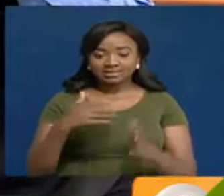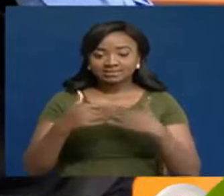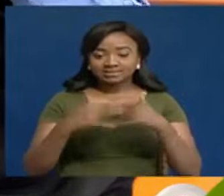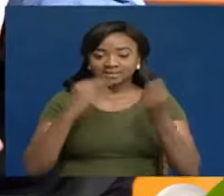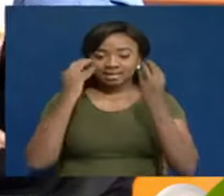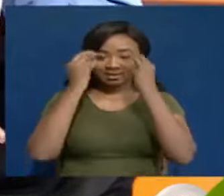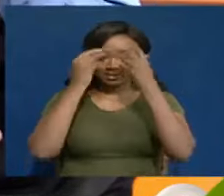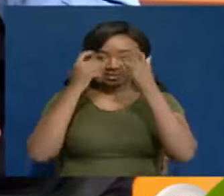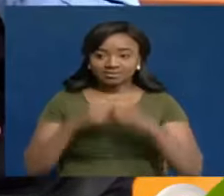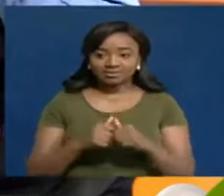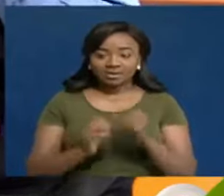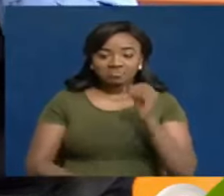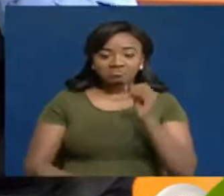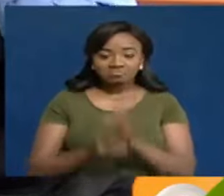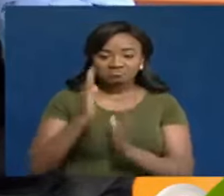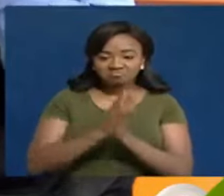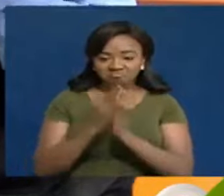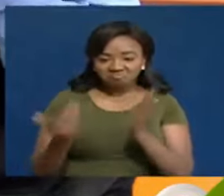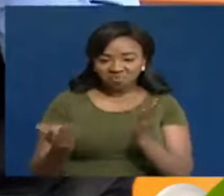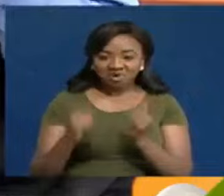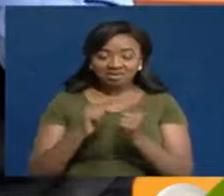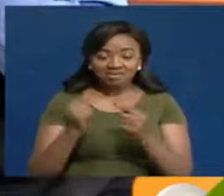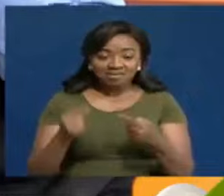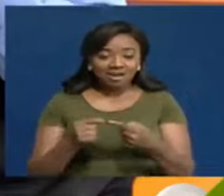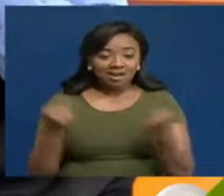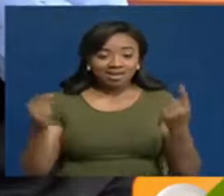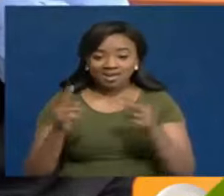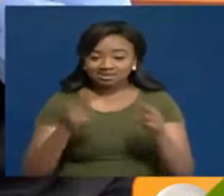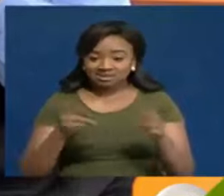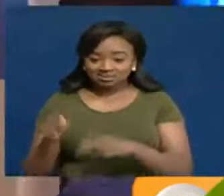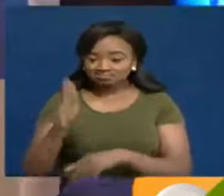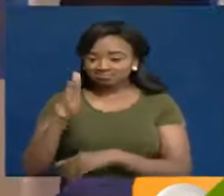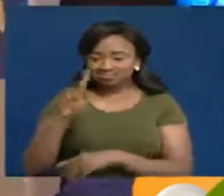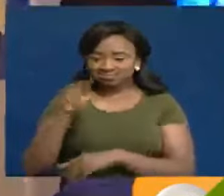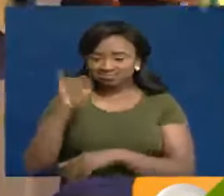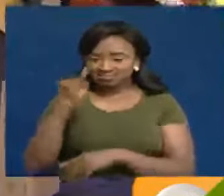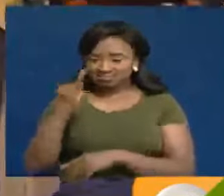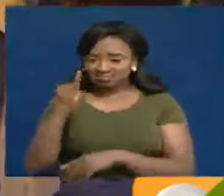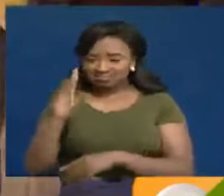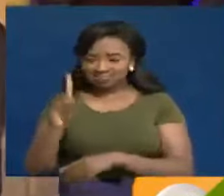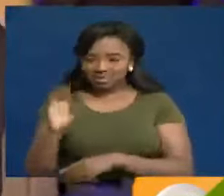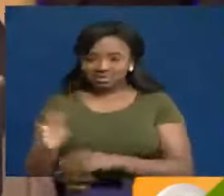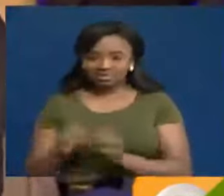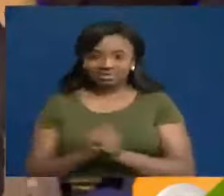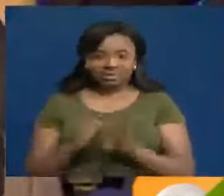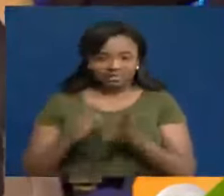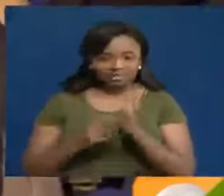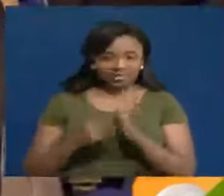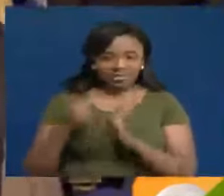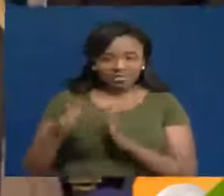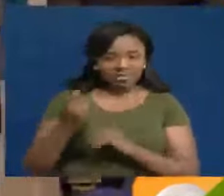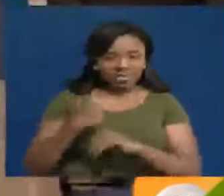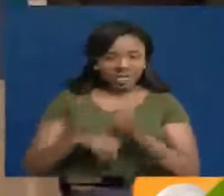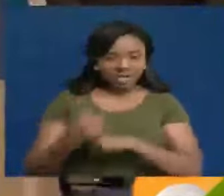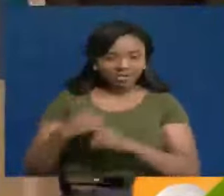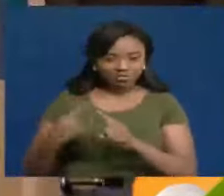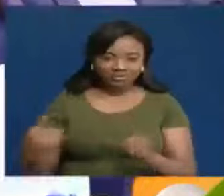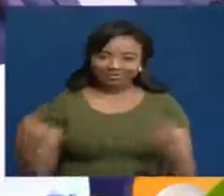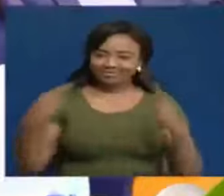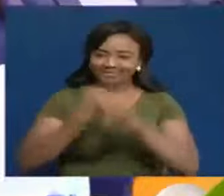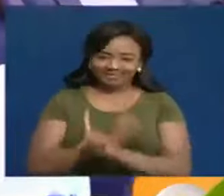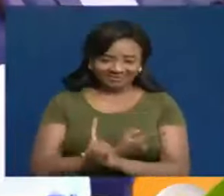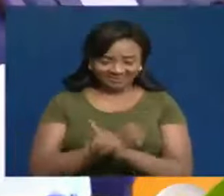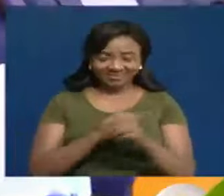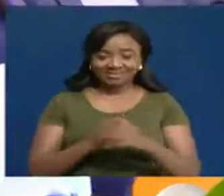The I thought we'll hold it up in that other direction so that they can also see it. In every direction, absolutely. Now, the memoir encompasses the life and